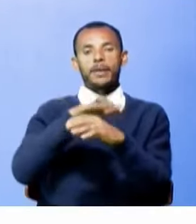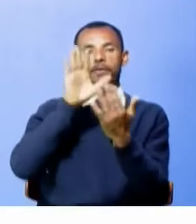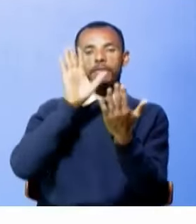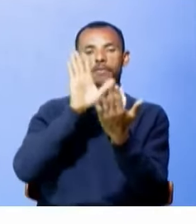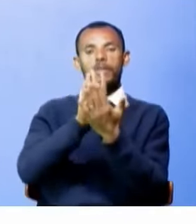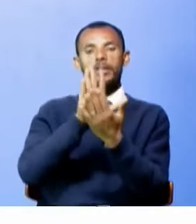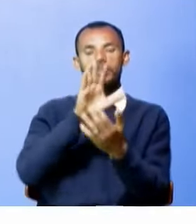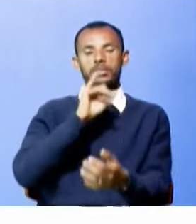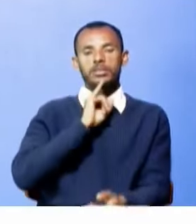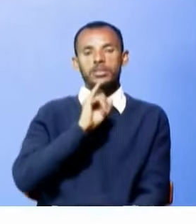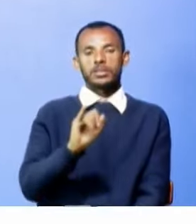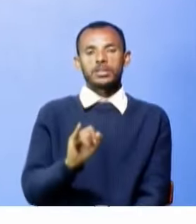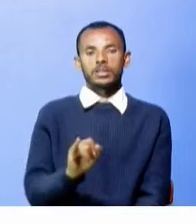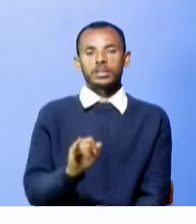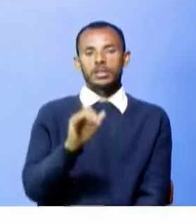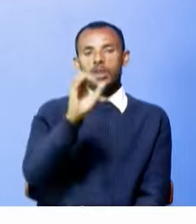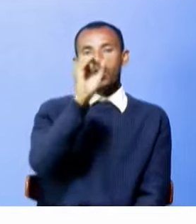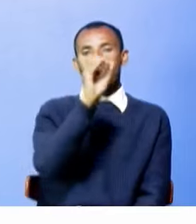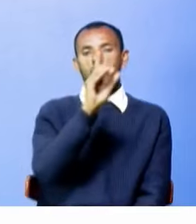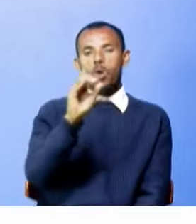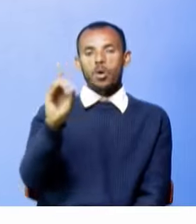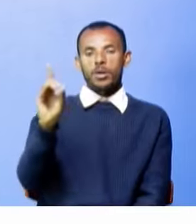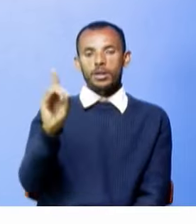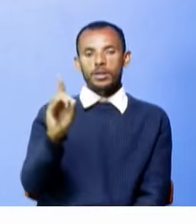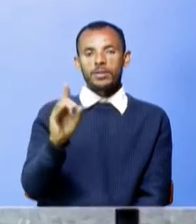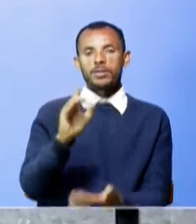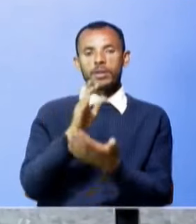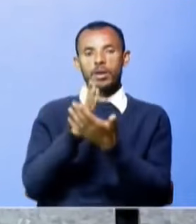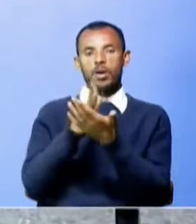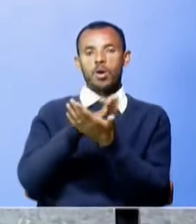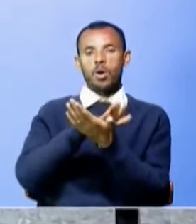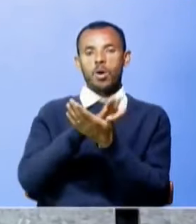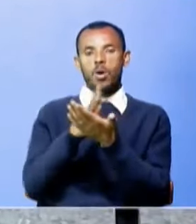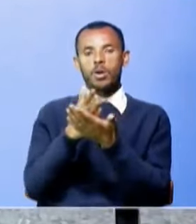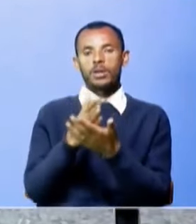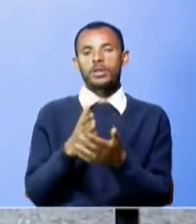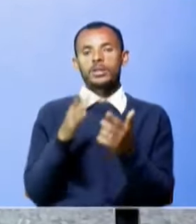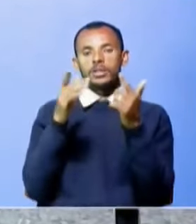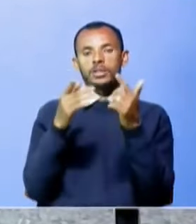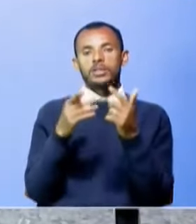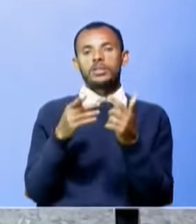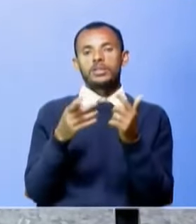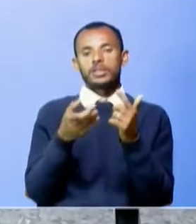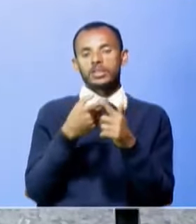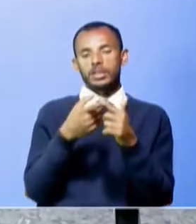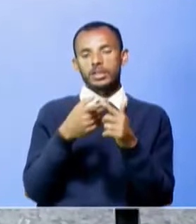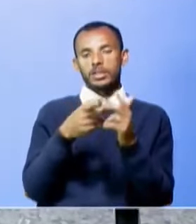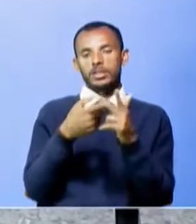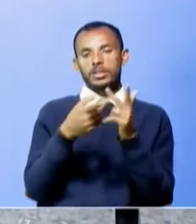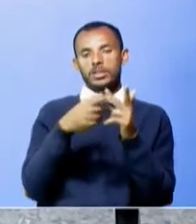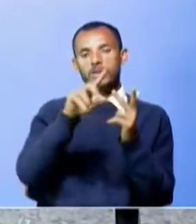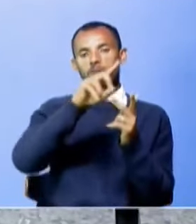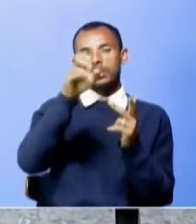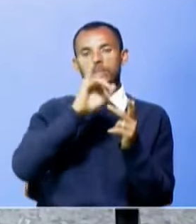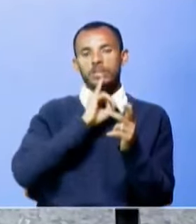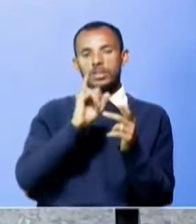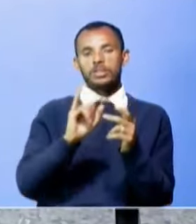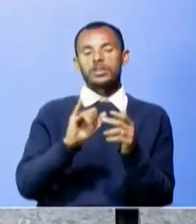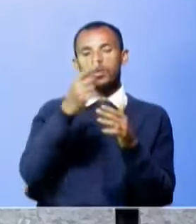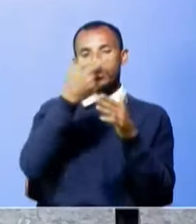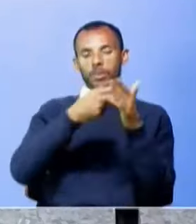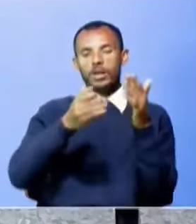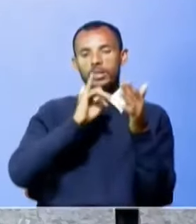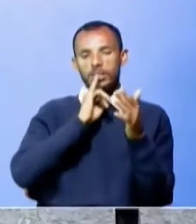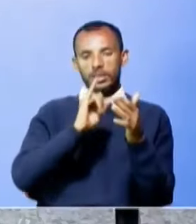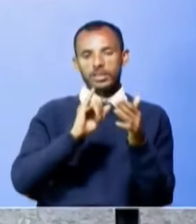is odd. The third question is, what is the event of getting a number